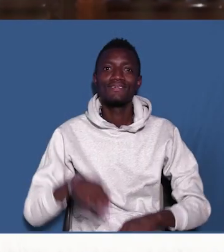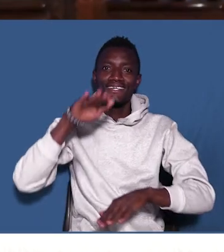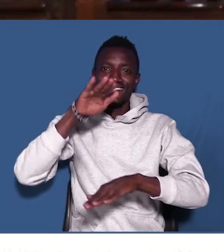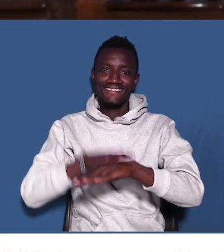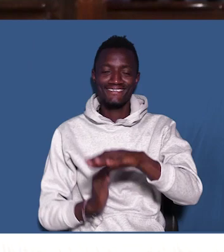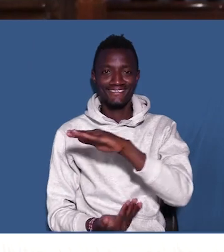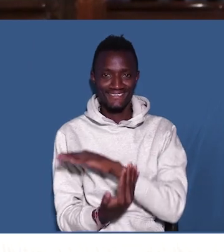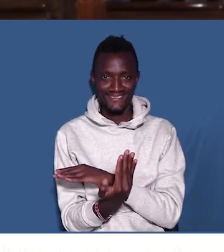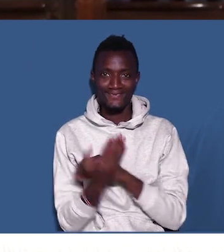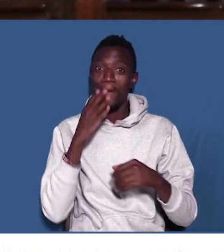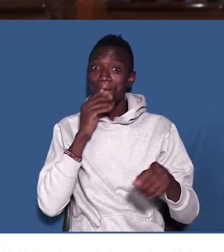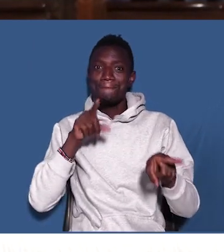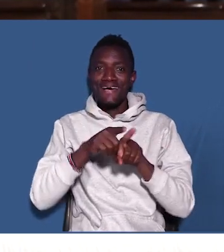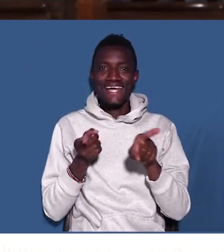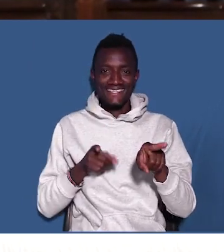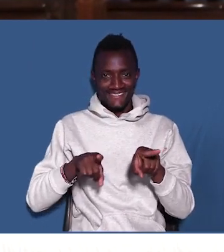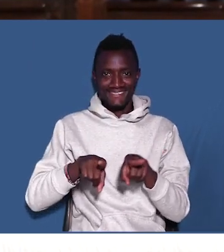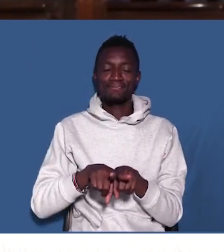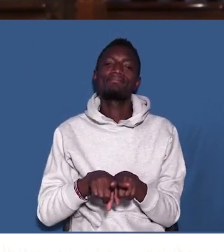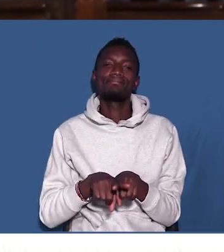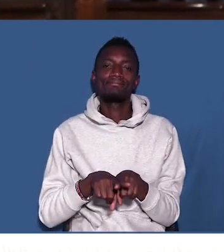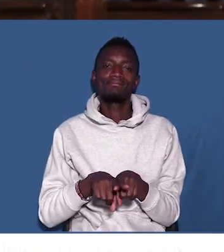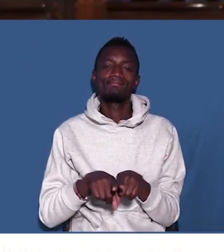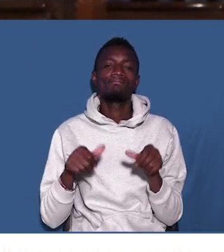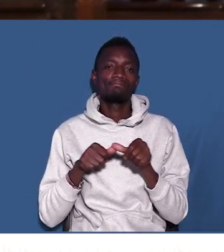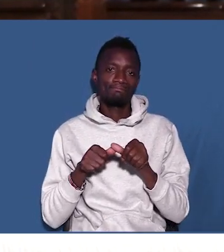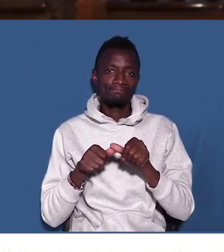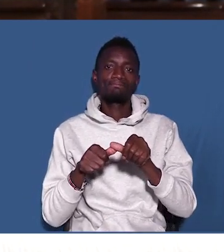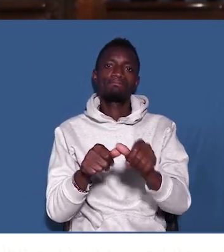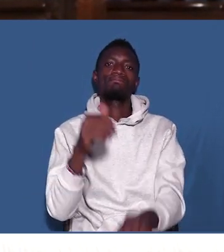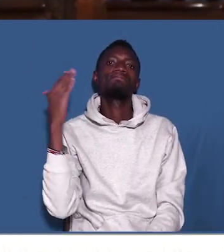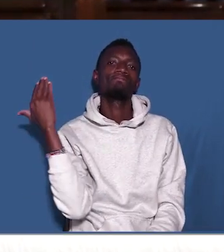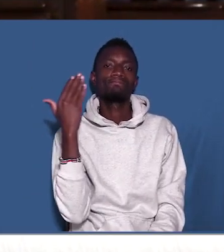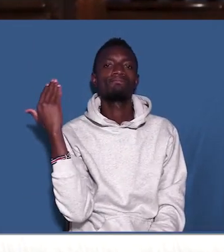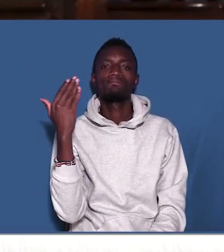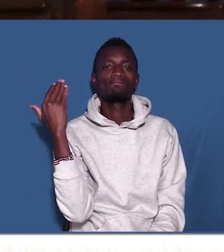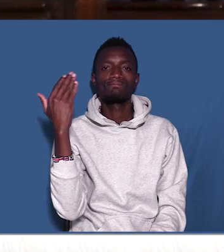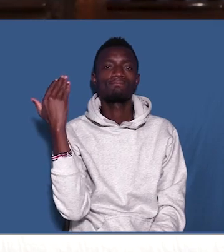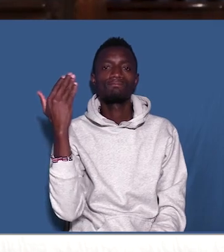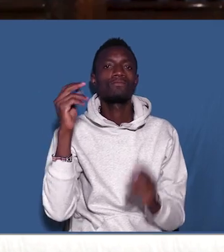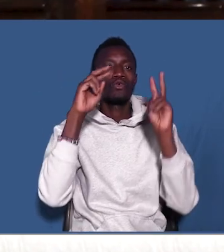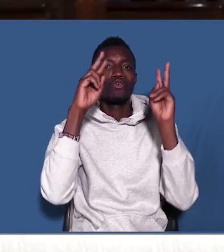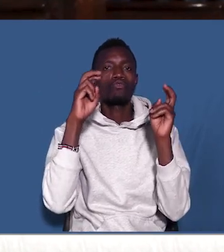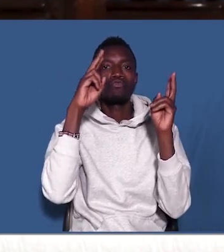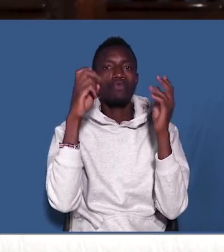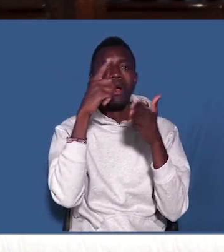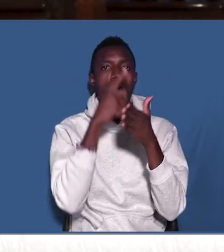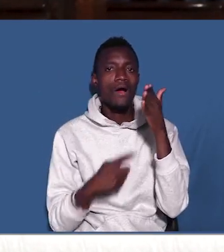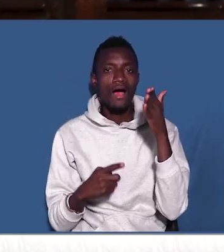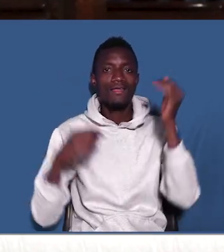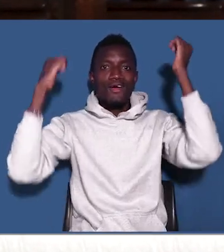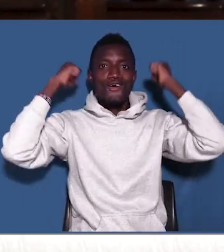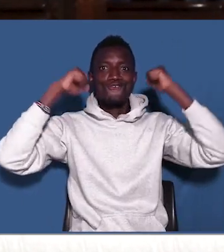Good morning, brethren. We continue with our series of the topic, the